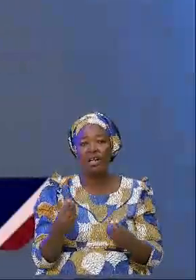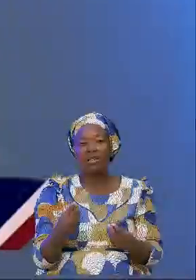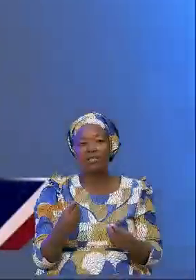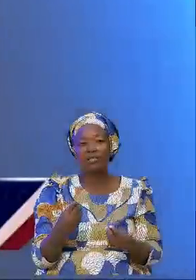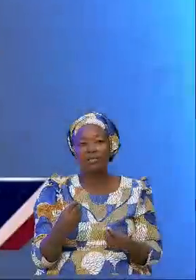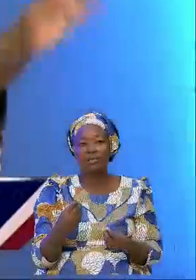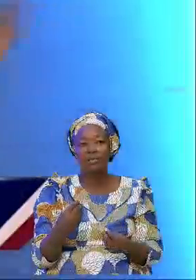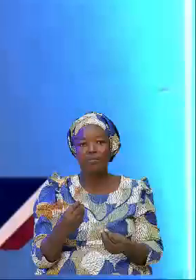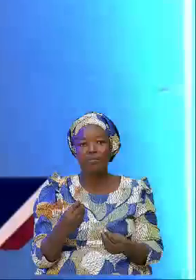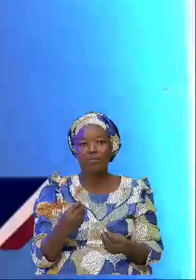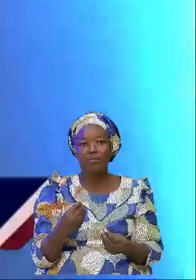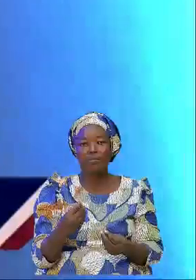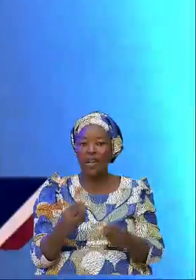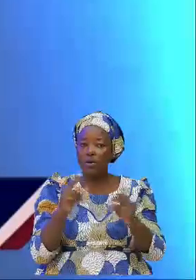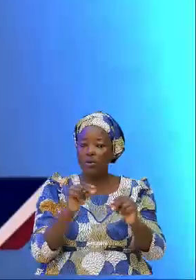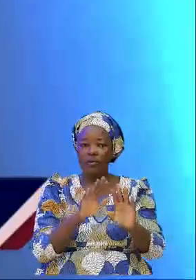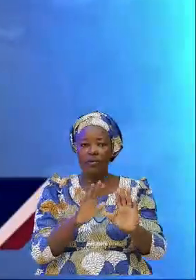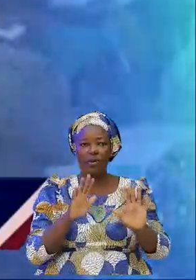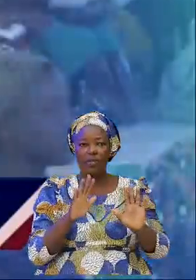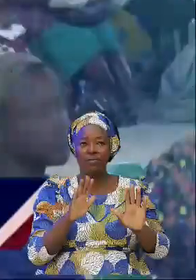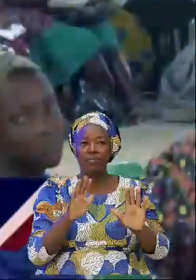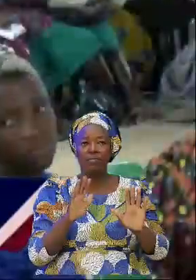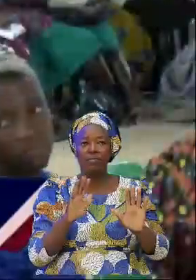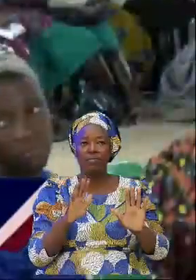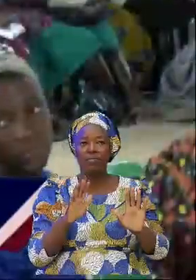thereof, against the people of the land.